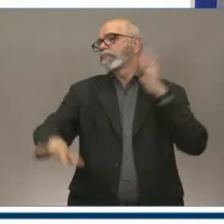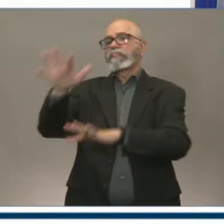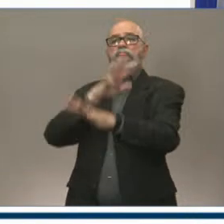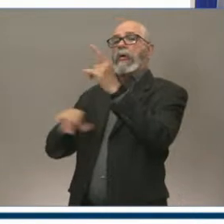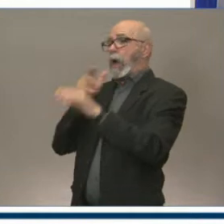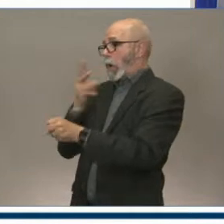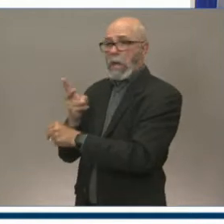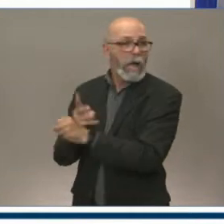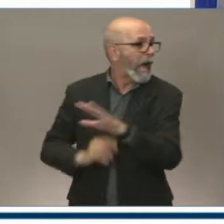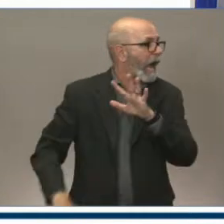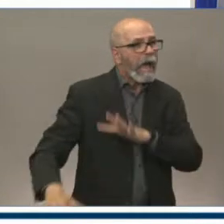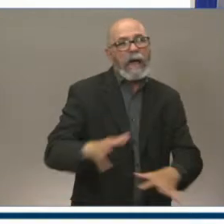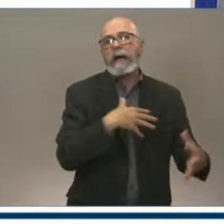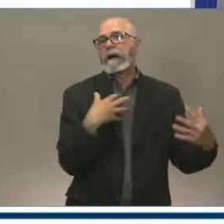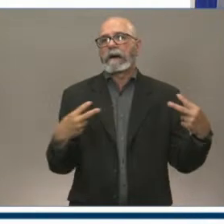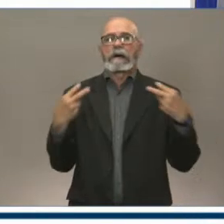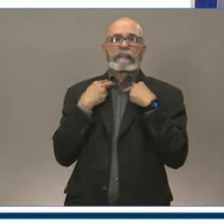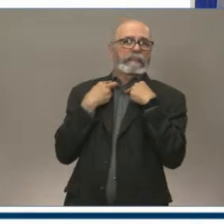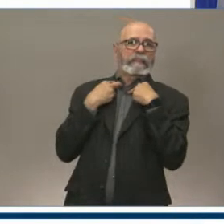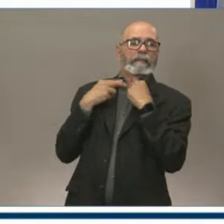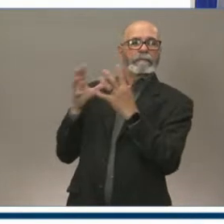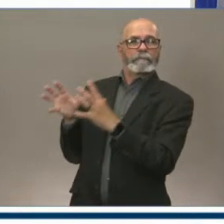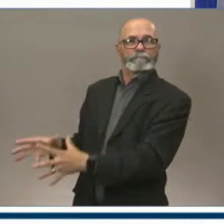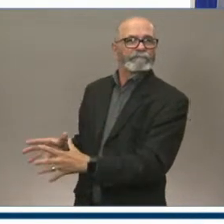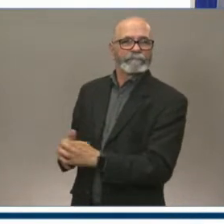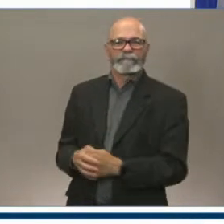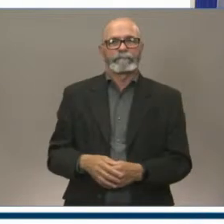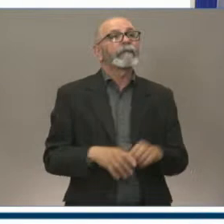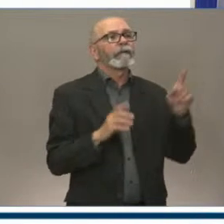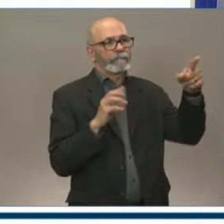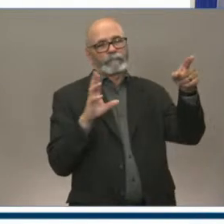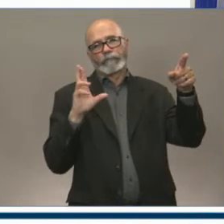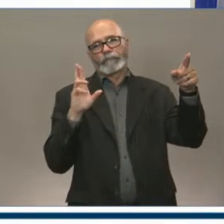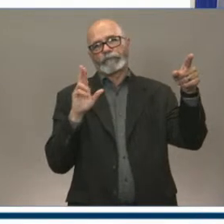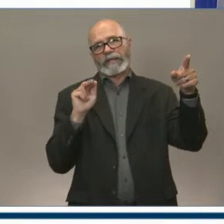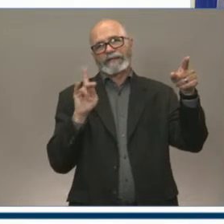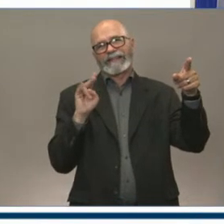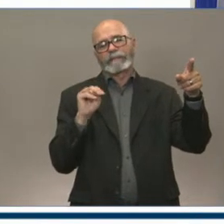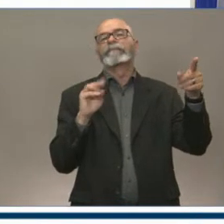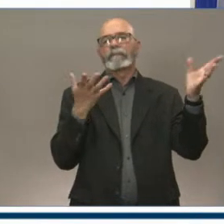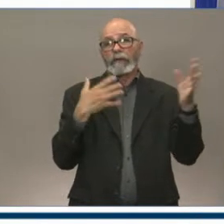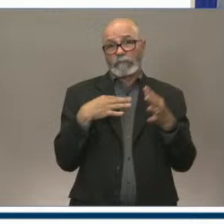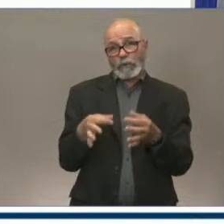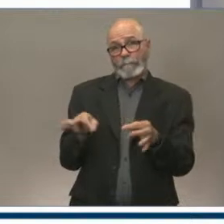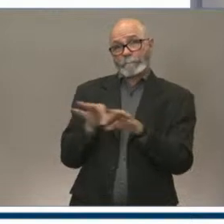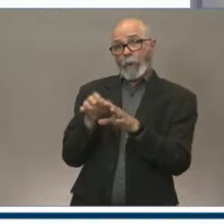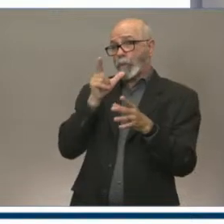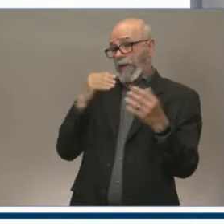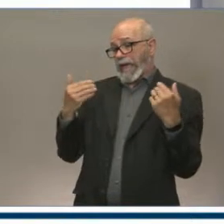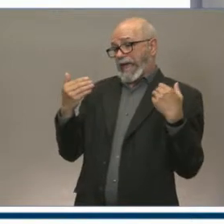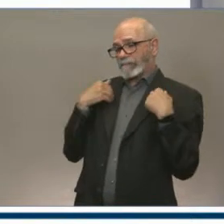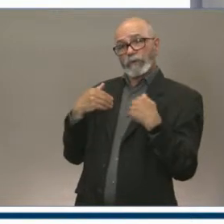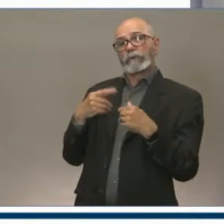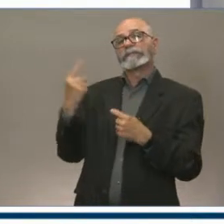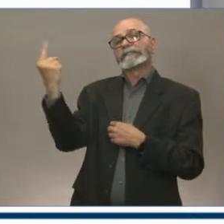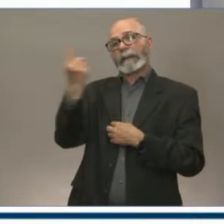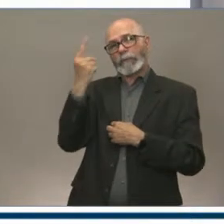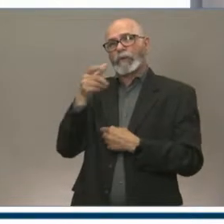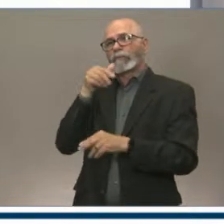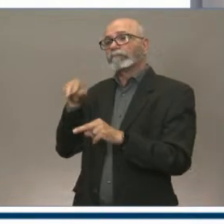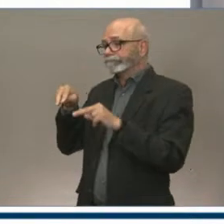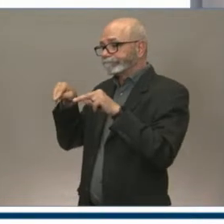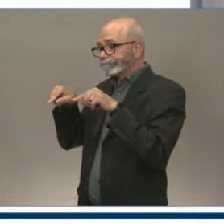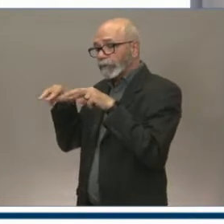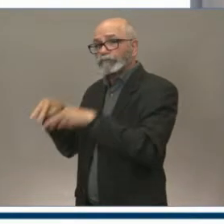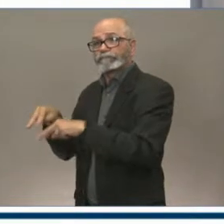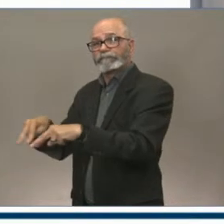Well, certainly childcare is absolutely imperative for our healthcare workers. So there was, I